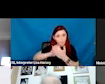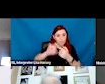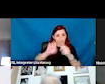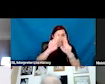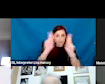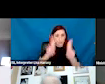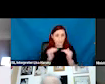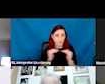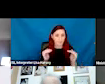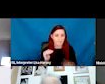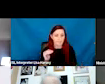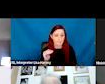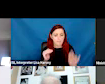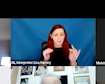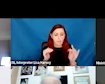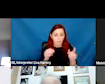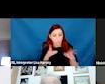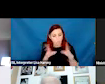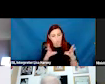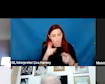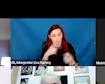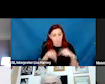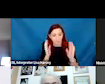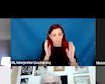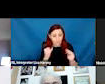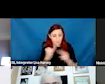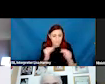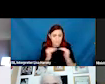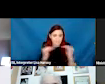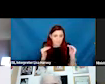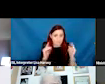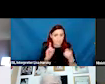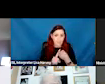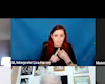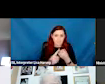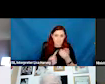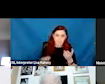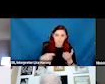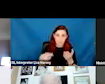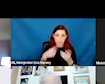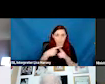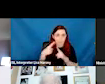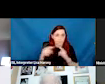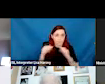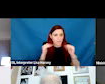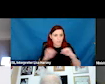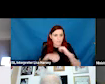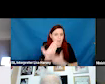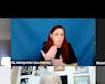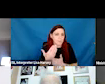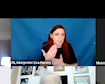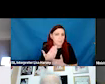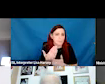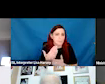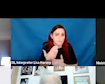level on the work that we've done in standards and contributing to standards development. So